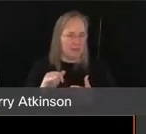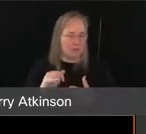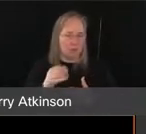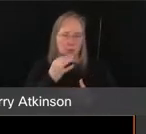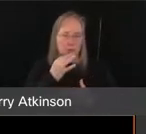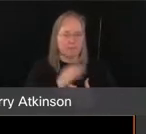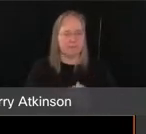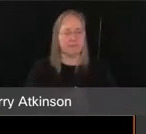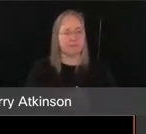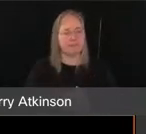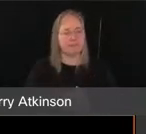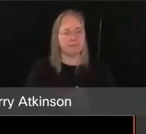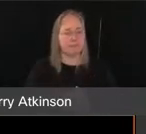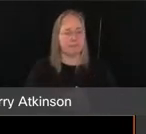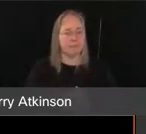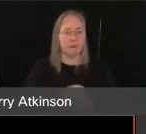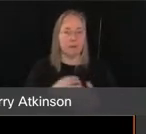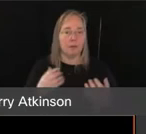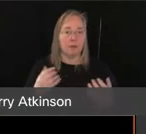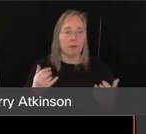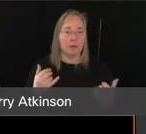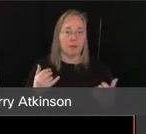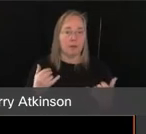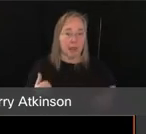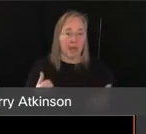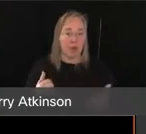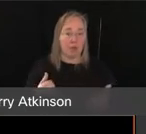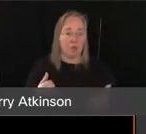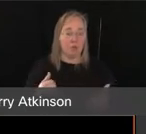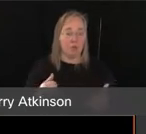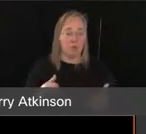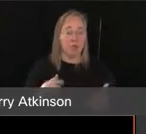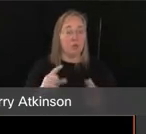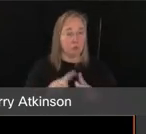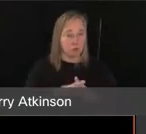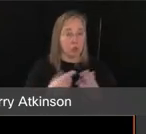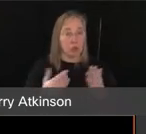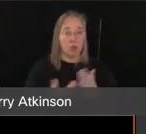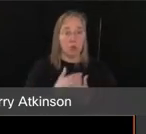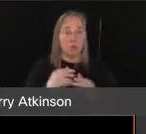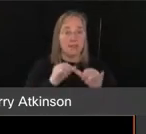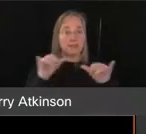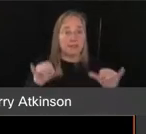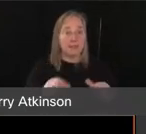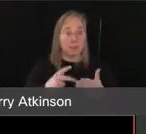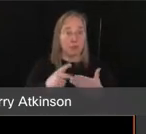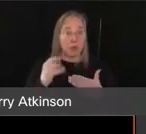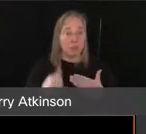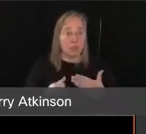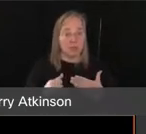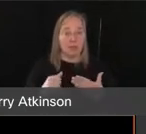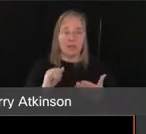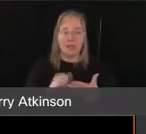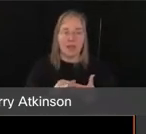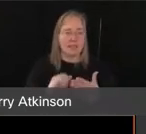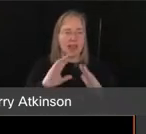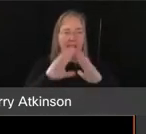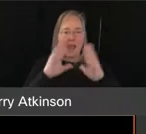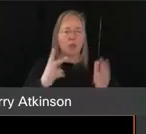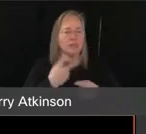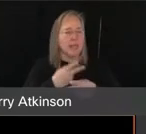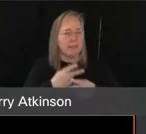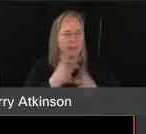So we're starting a new systemic project. It's just kind of a housekeeping